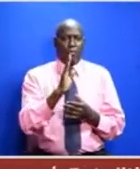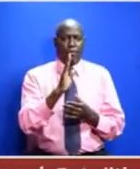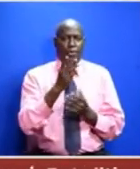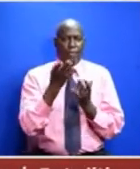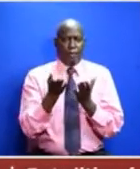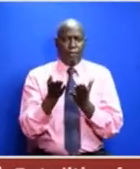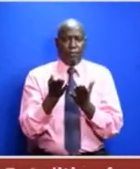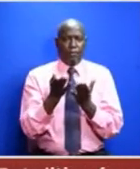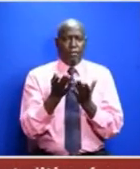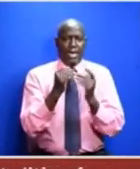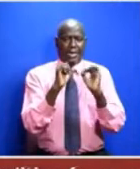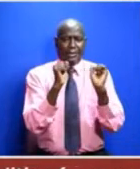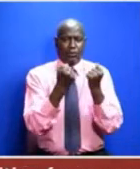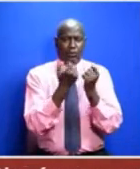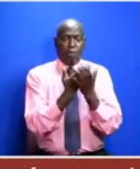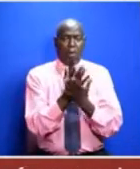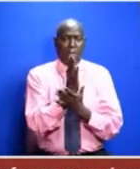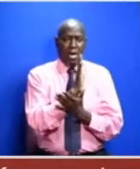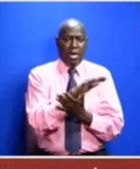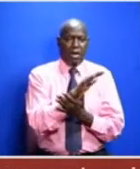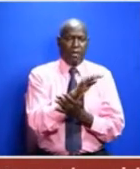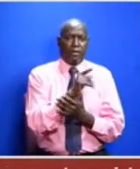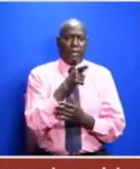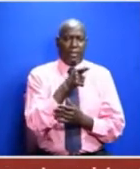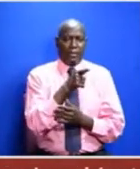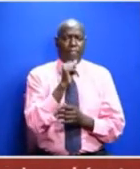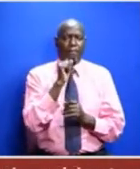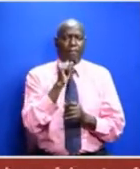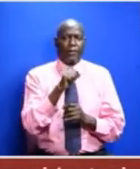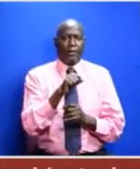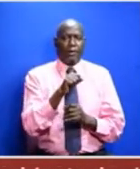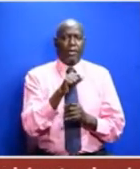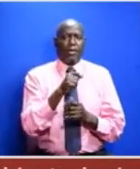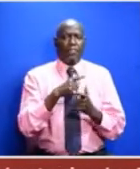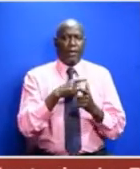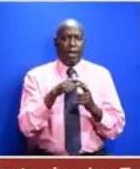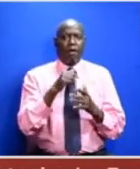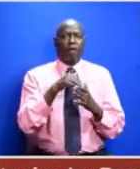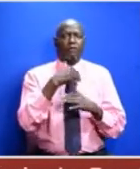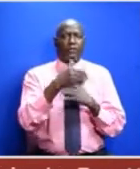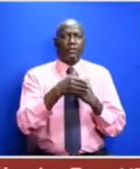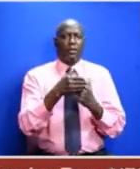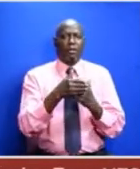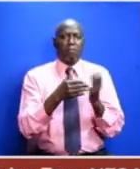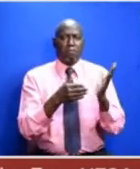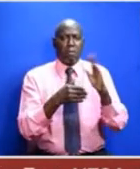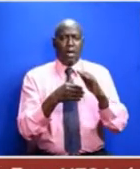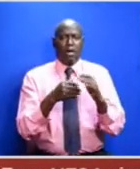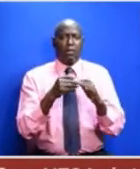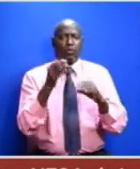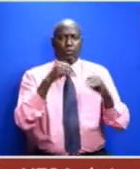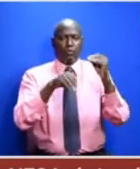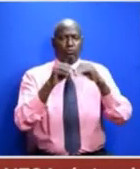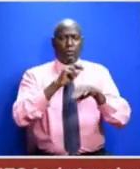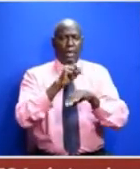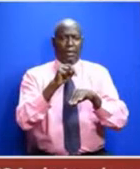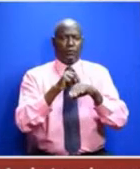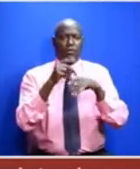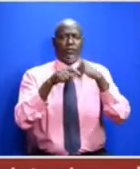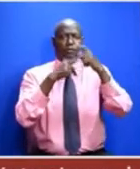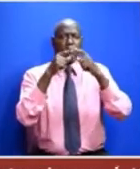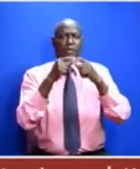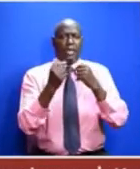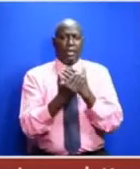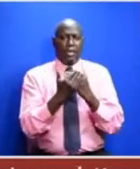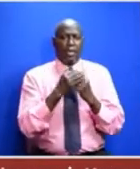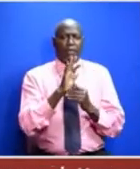rehabilitation. Restore them to normalcy so that they can go back and contribute to national development and raise